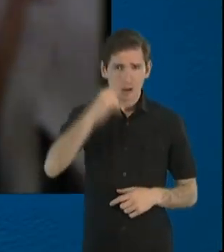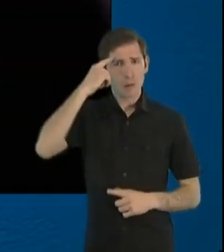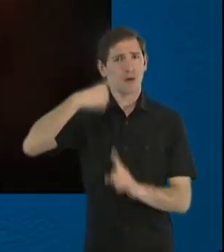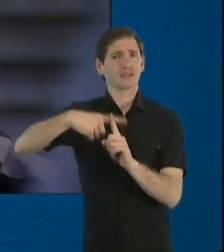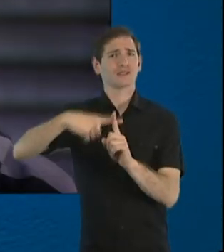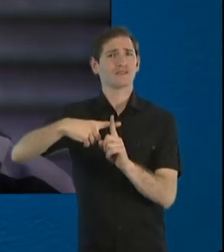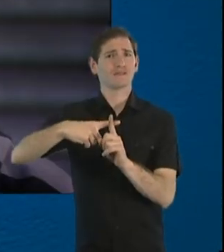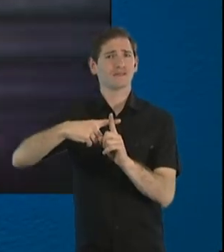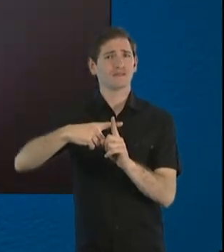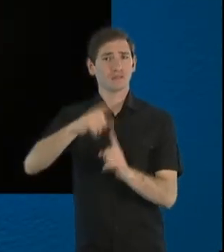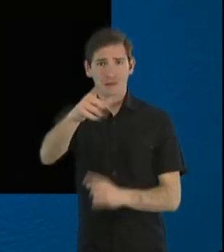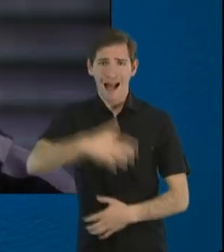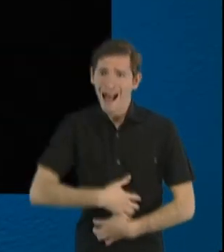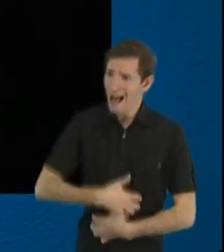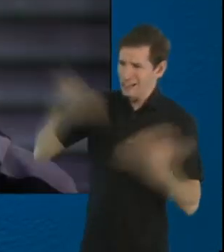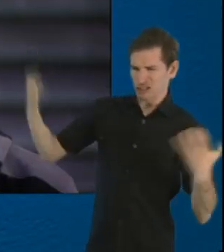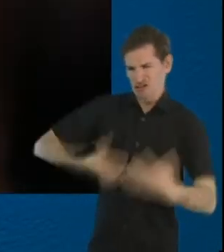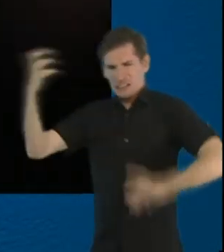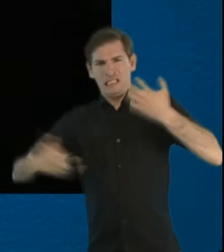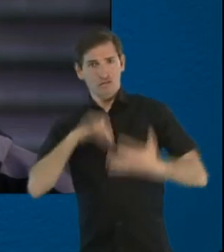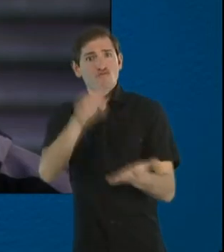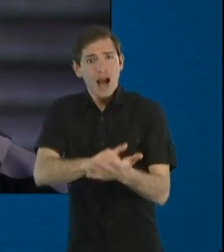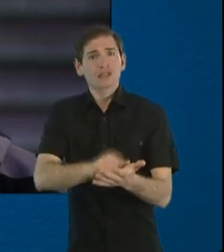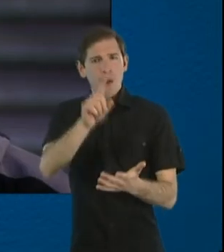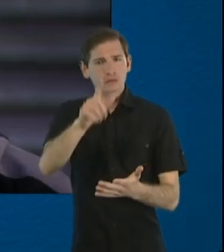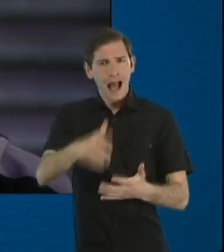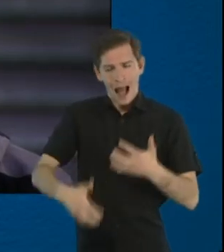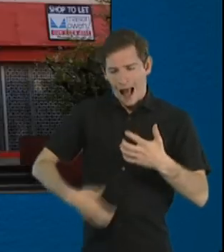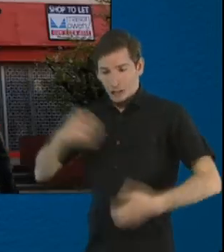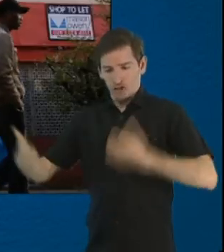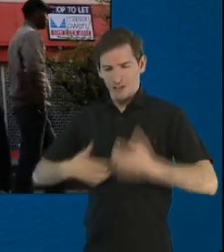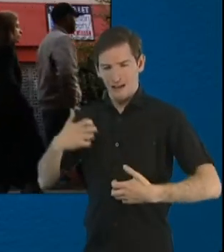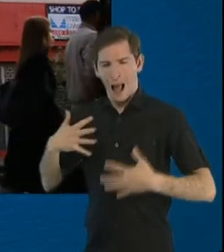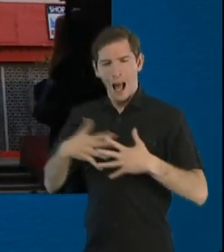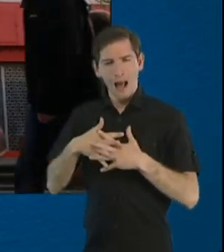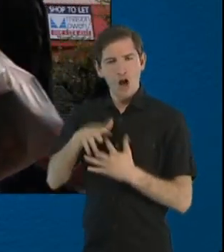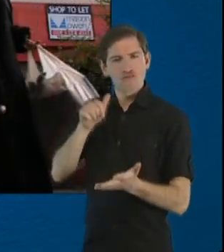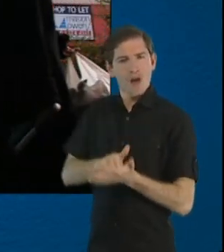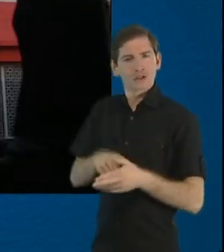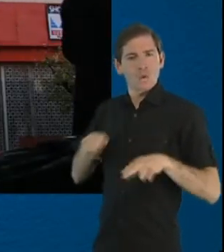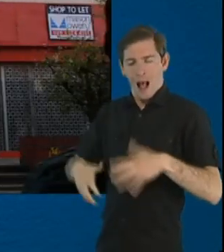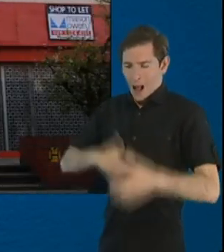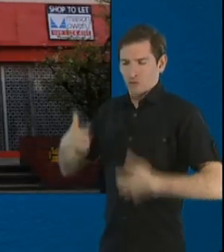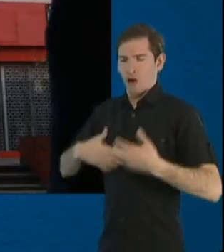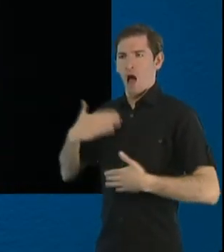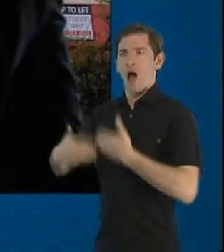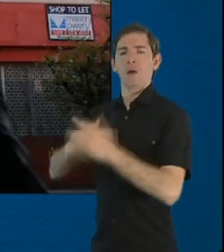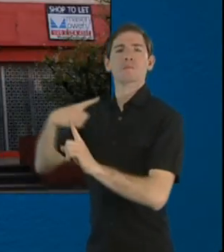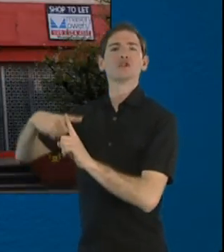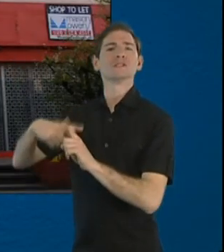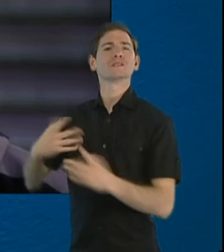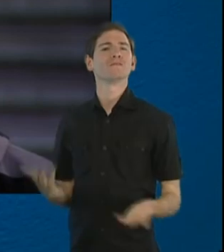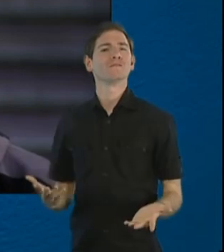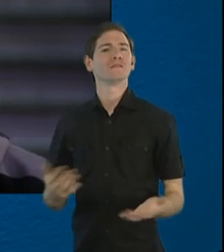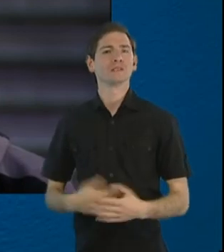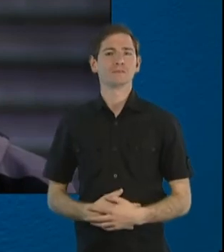me not to get locked up in a room, think positive. They taught me you can be angry, but it's how